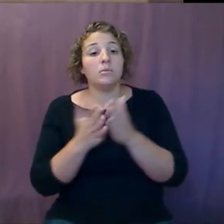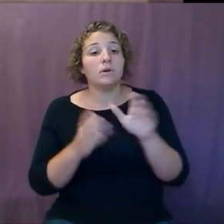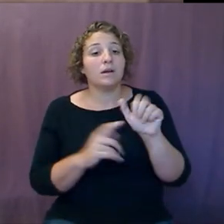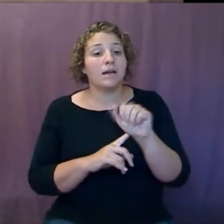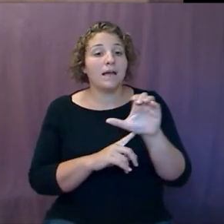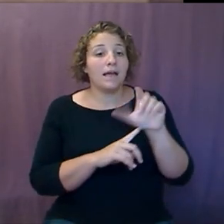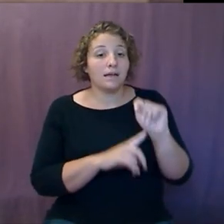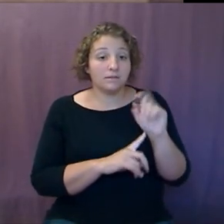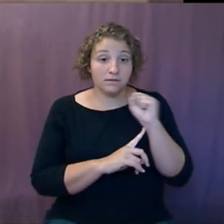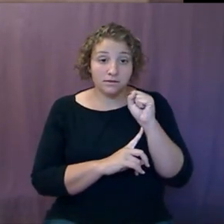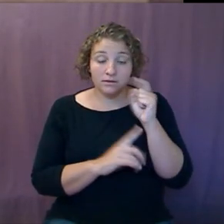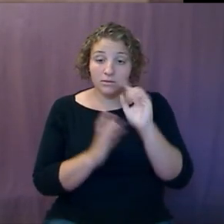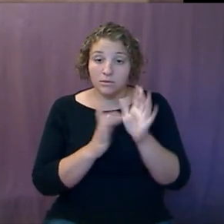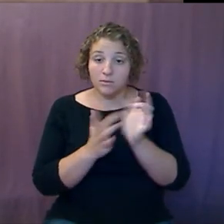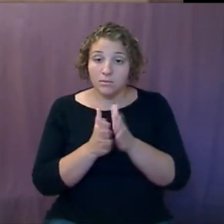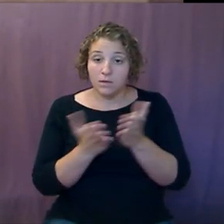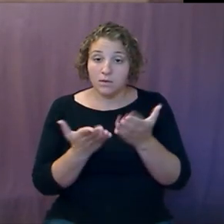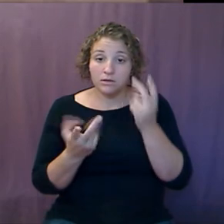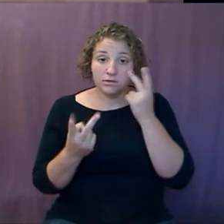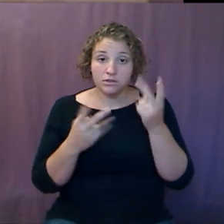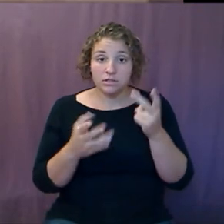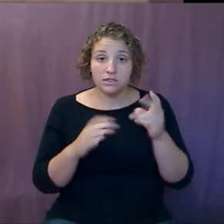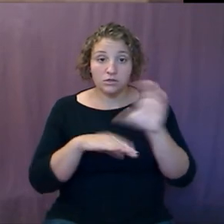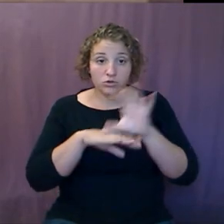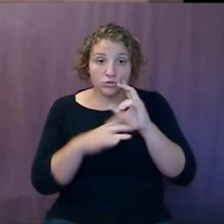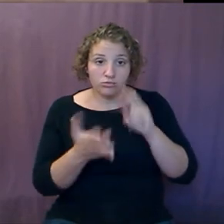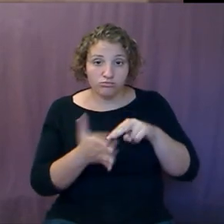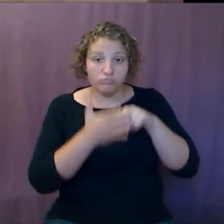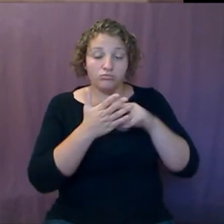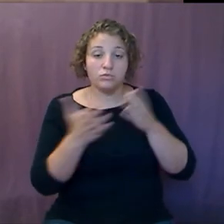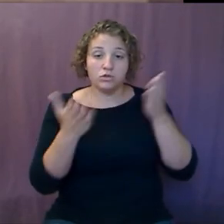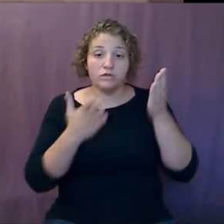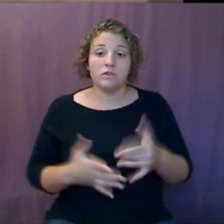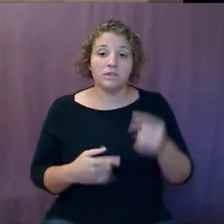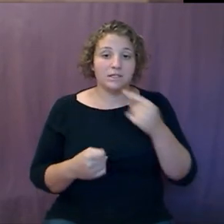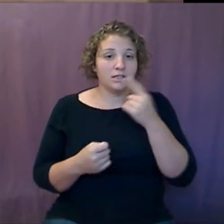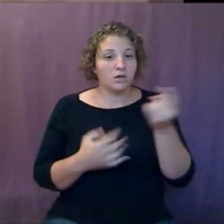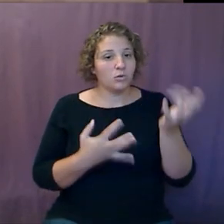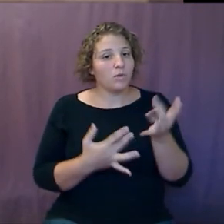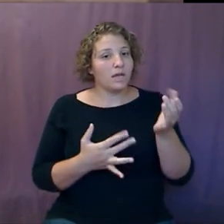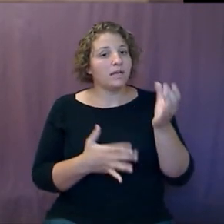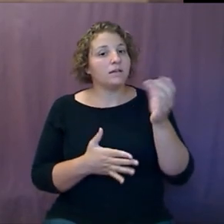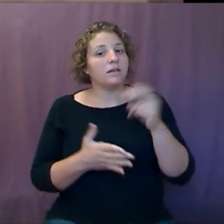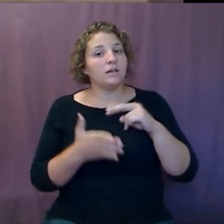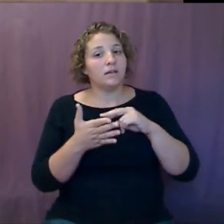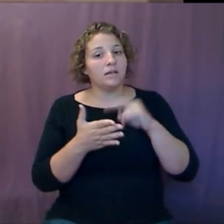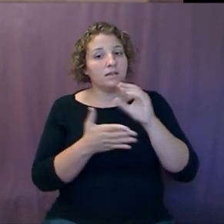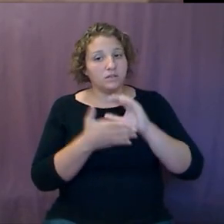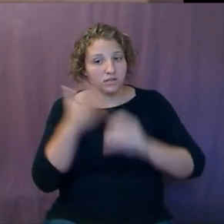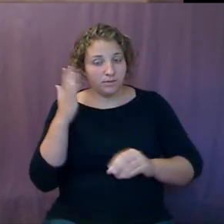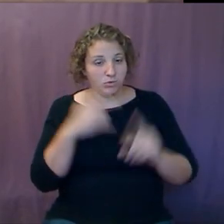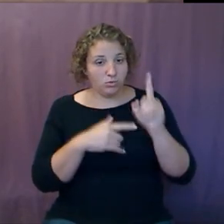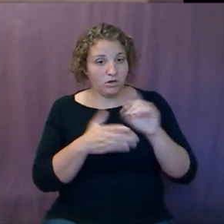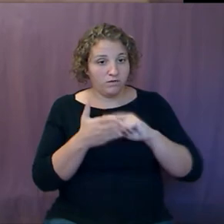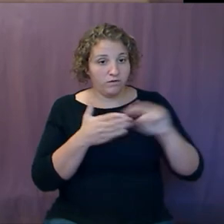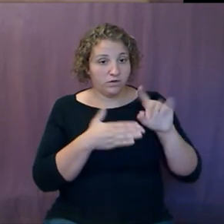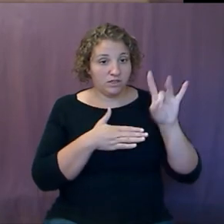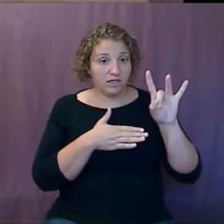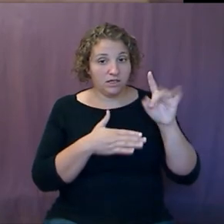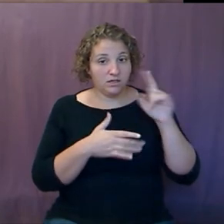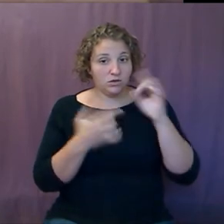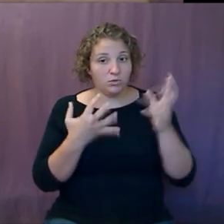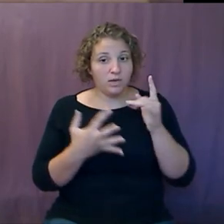up to serve the Lord he had promised them in Acts chapter 1 verse 8 you wait in Jerusalem until the Holy Spirit comes a P E